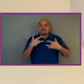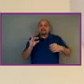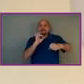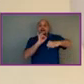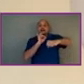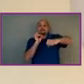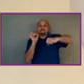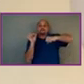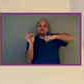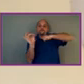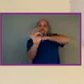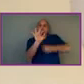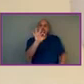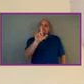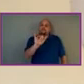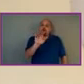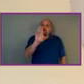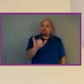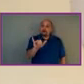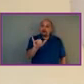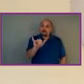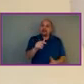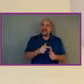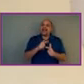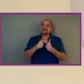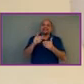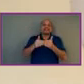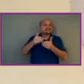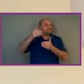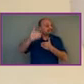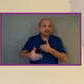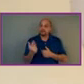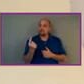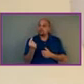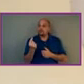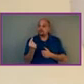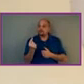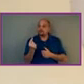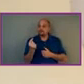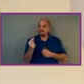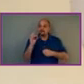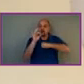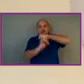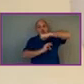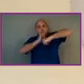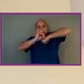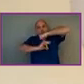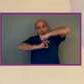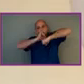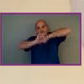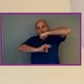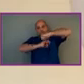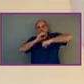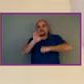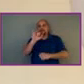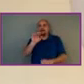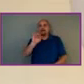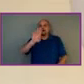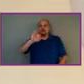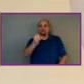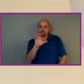by planets, and then the next step is to orbit that object